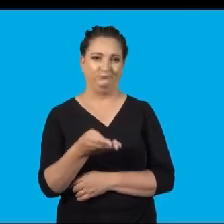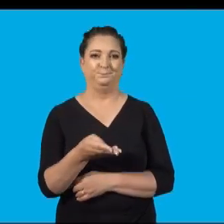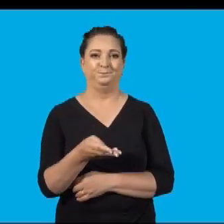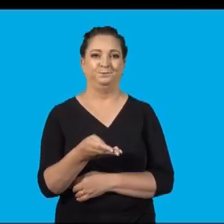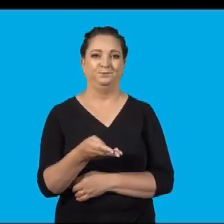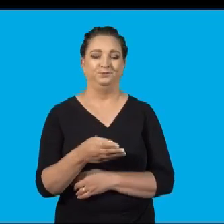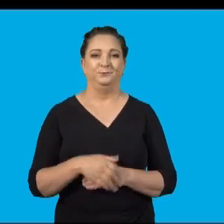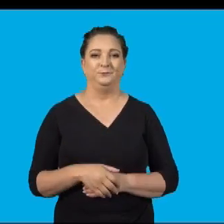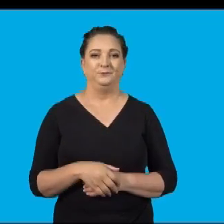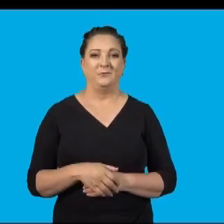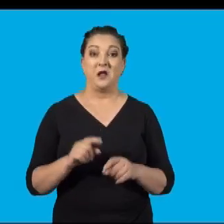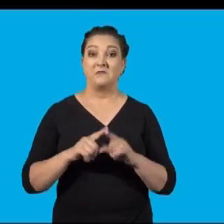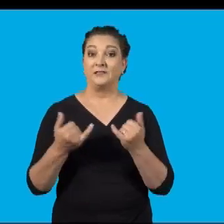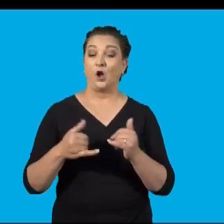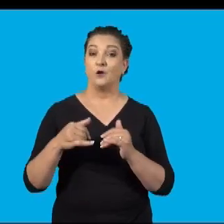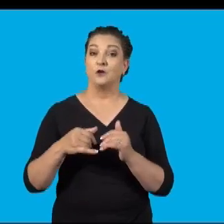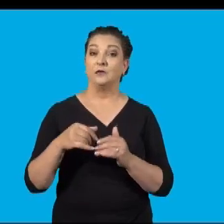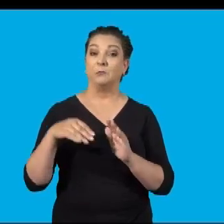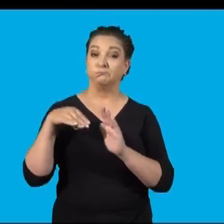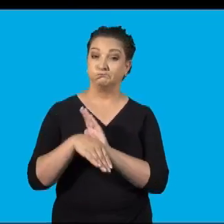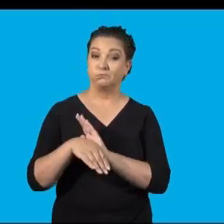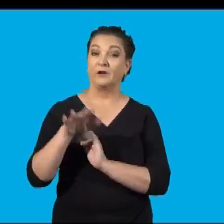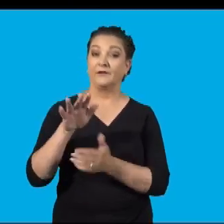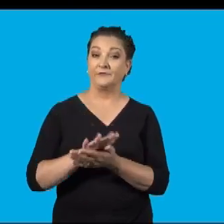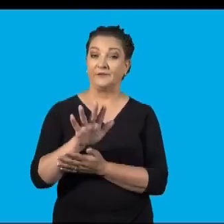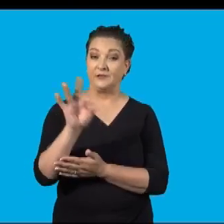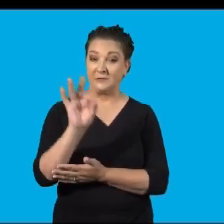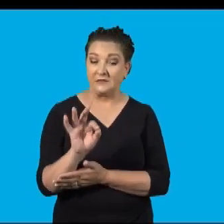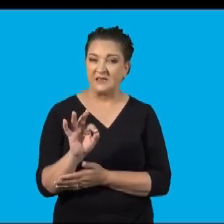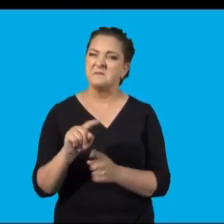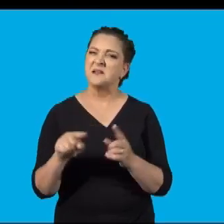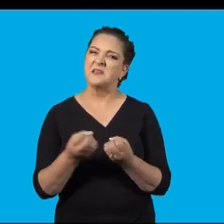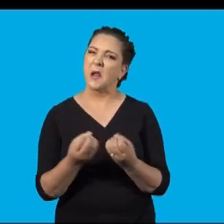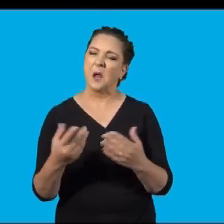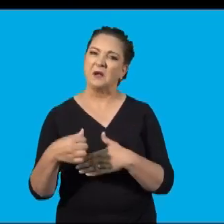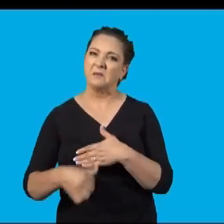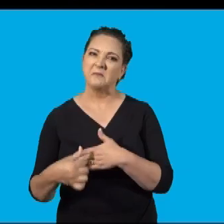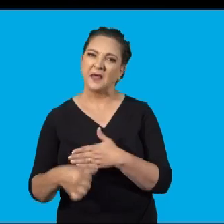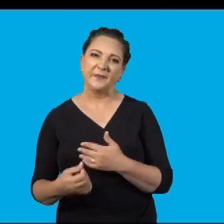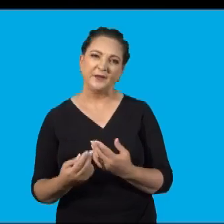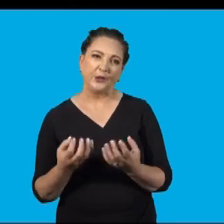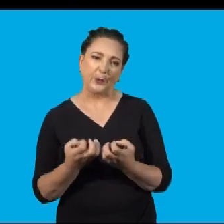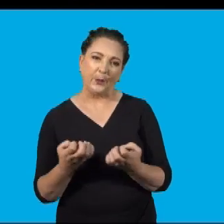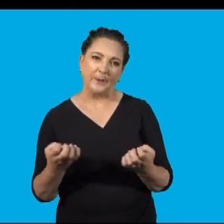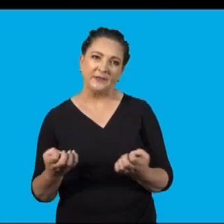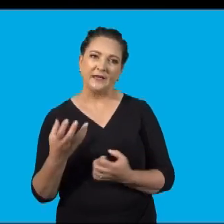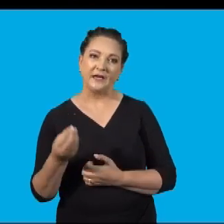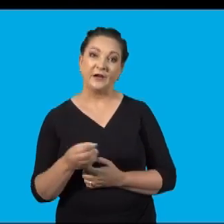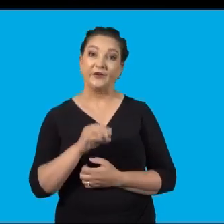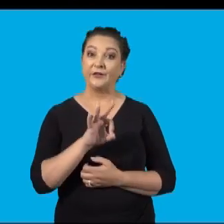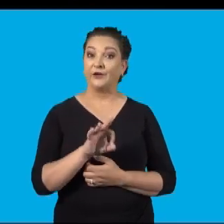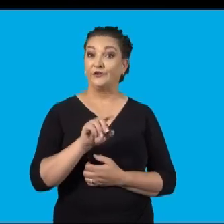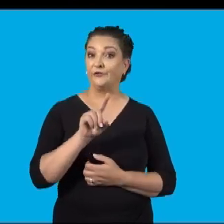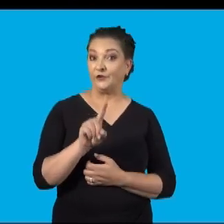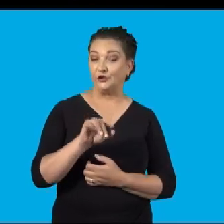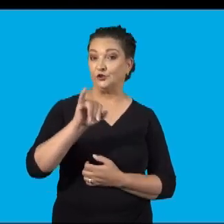cost price of 48,000. And the depreciation rate is at 15%. And for how many months did we have that? New equipment on